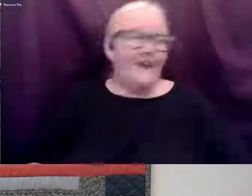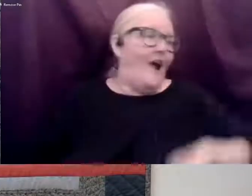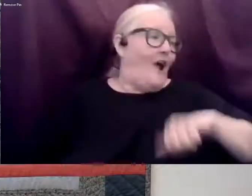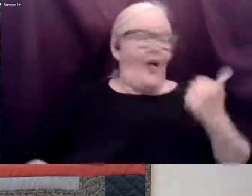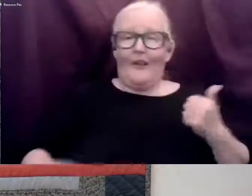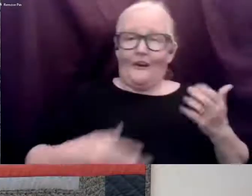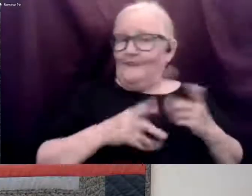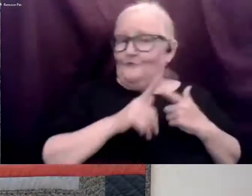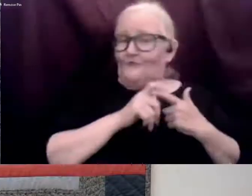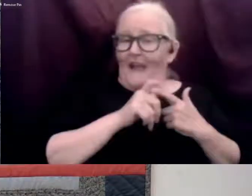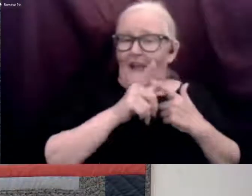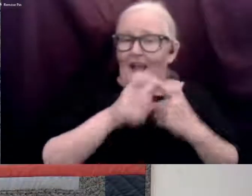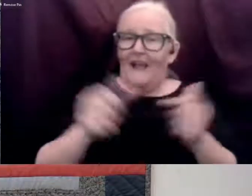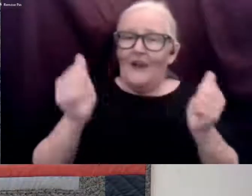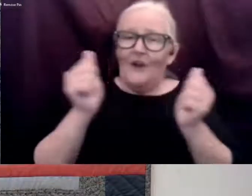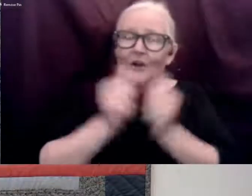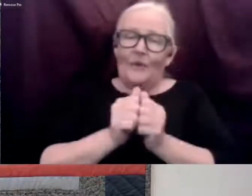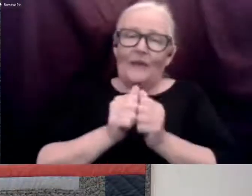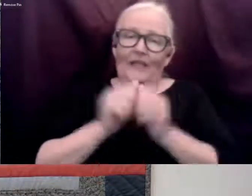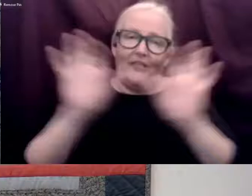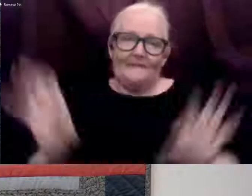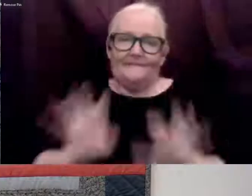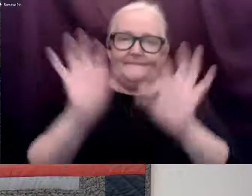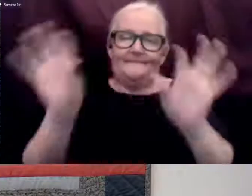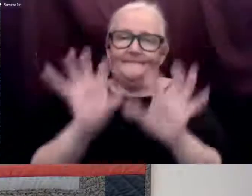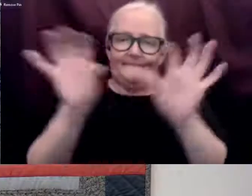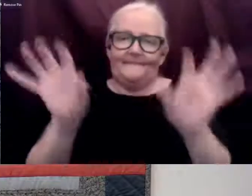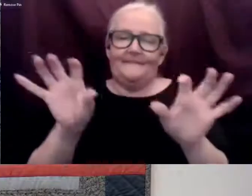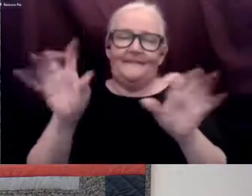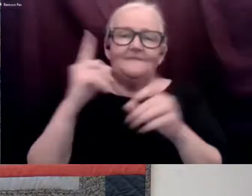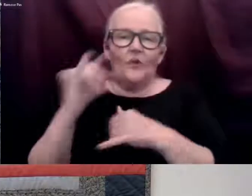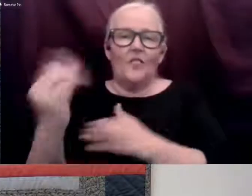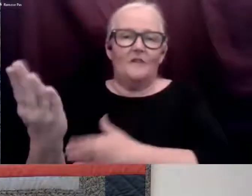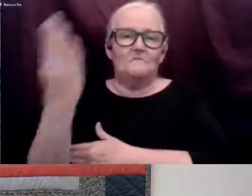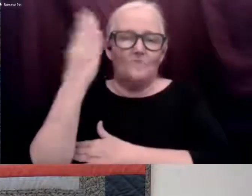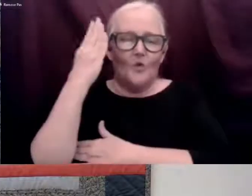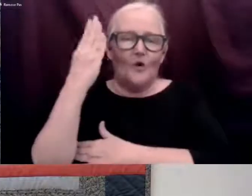arrangements we keep for the mornings when no one brings real flowers.